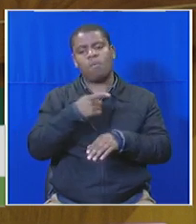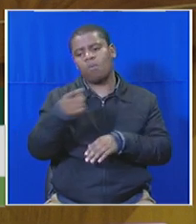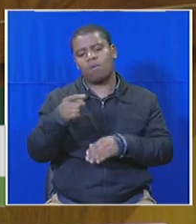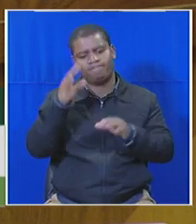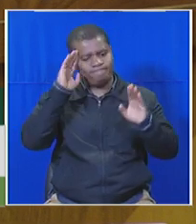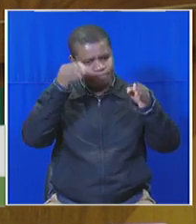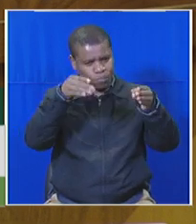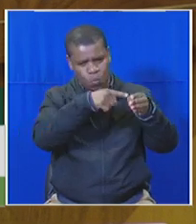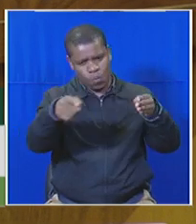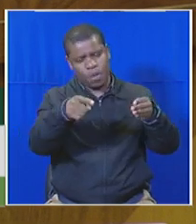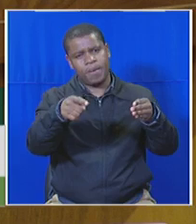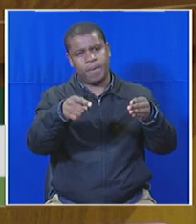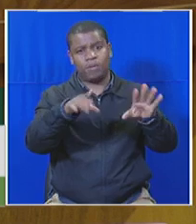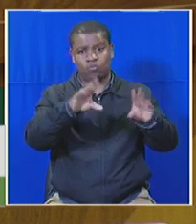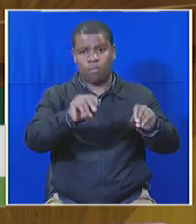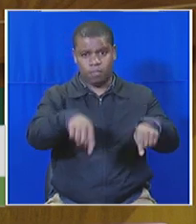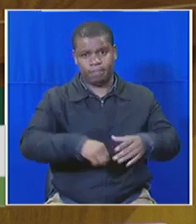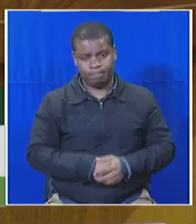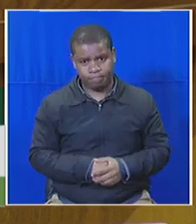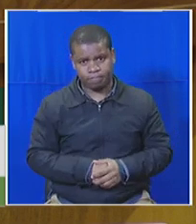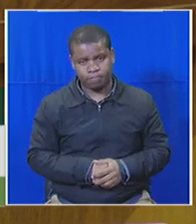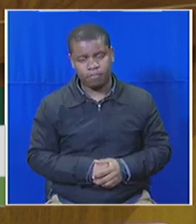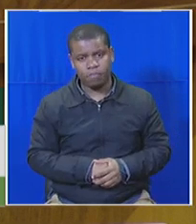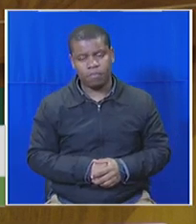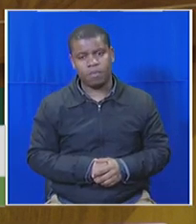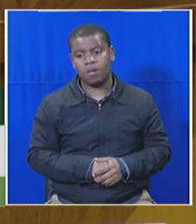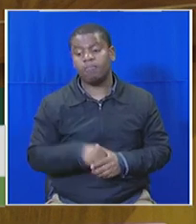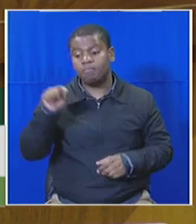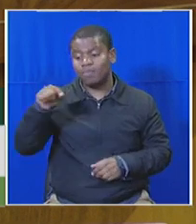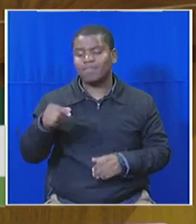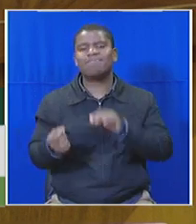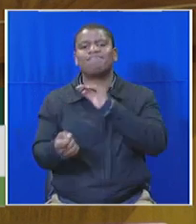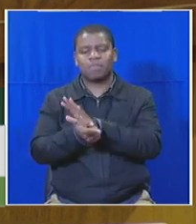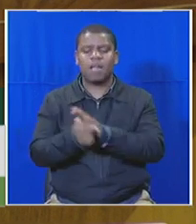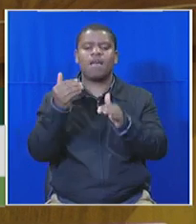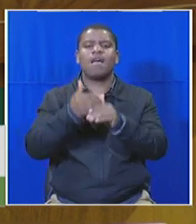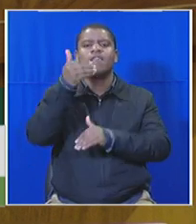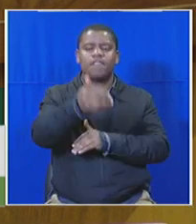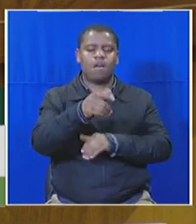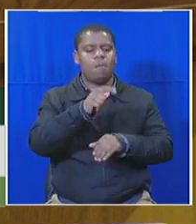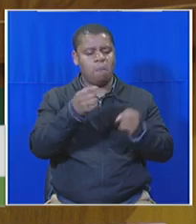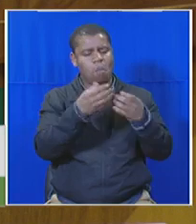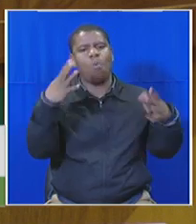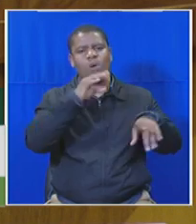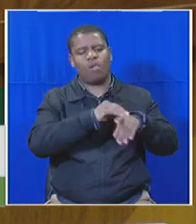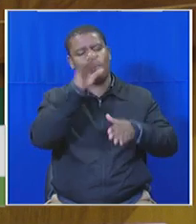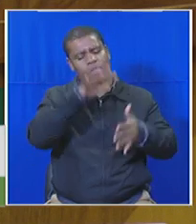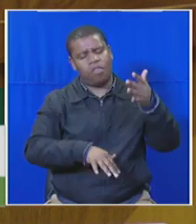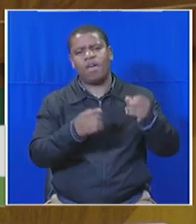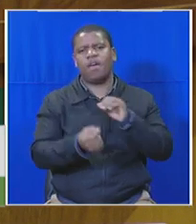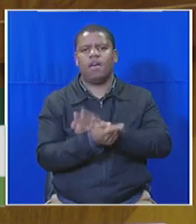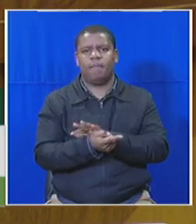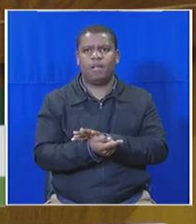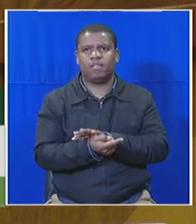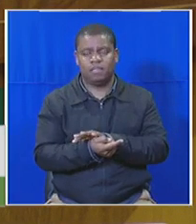of police officials, but that is sadly often after the fact. We need to see attacks on the police as a tax not only